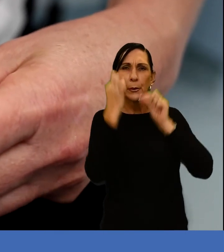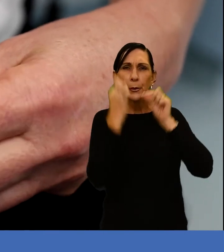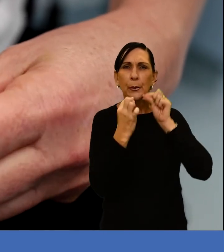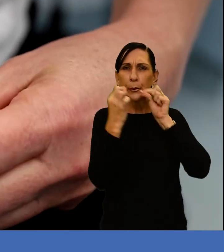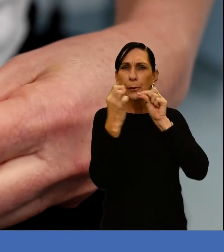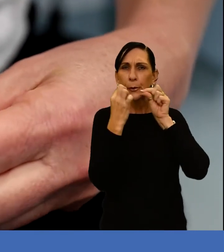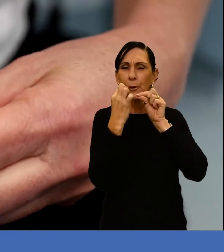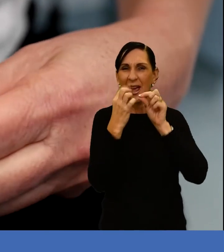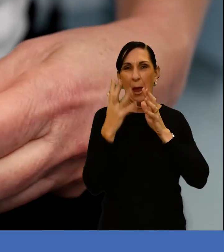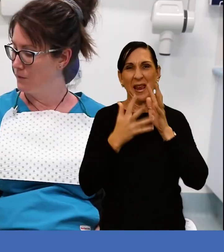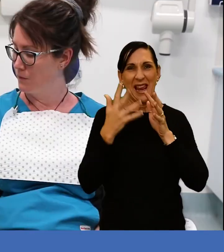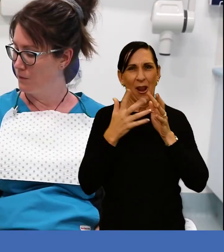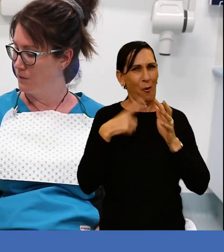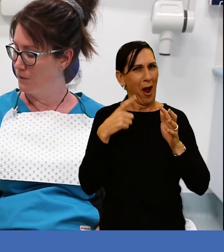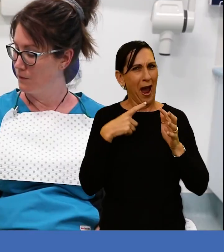backwards and forwards,